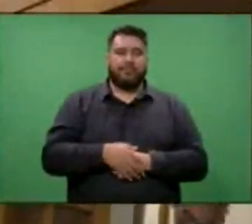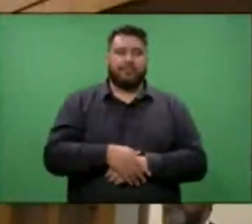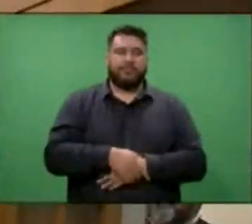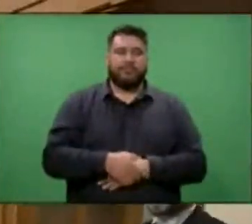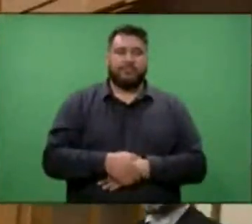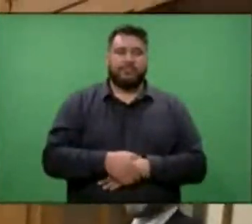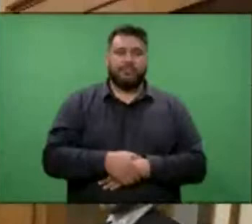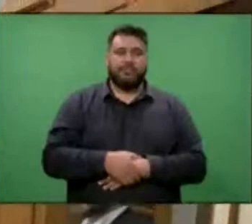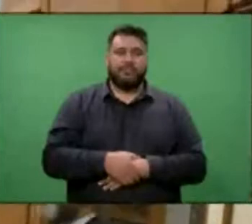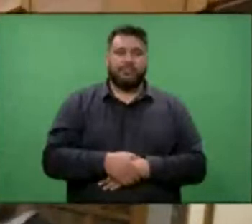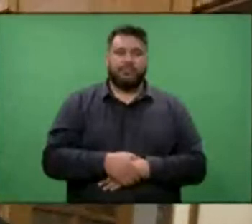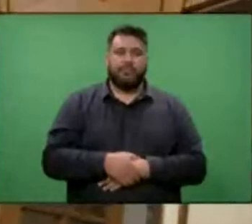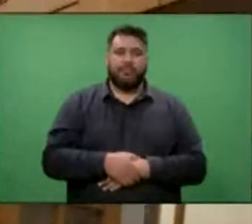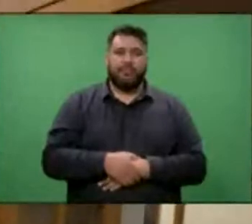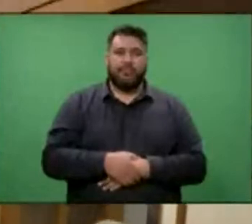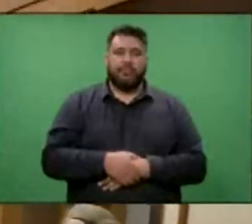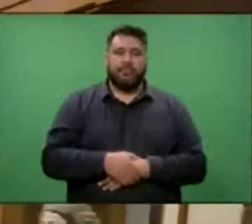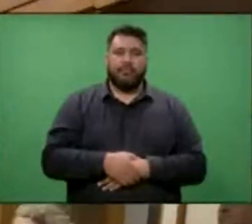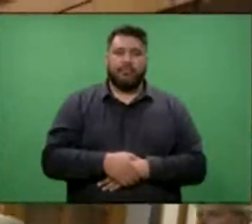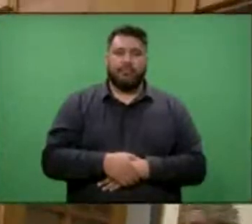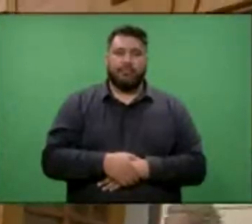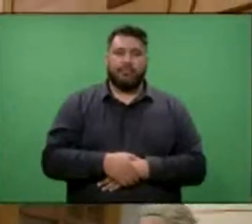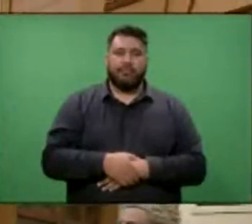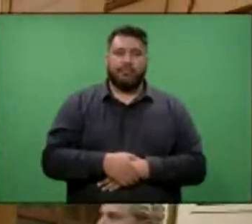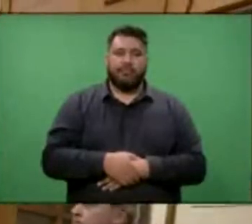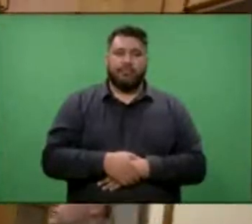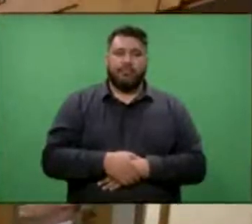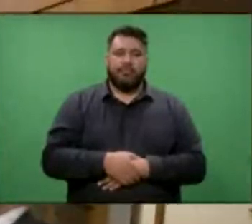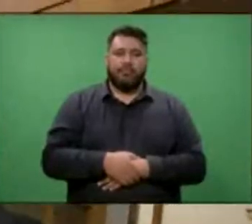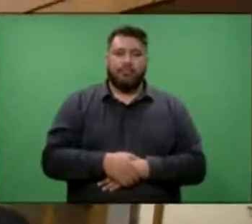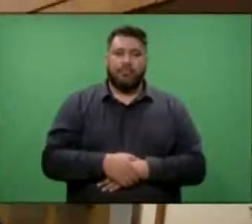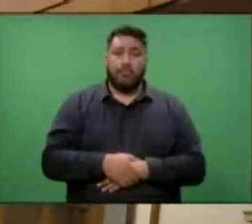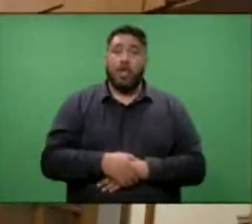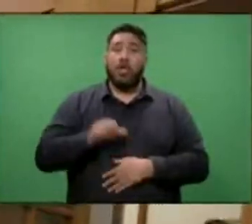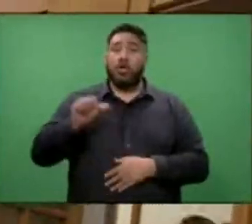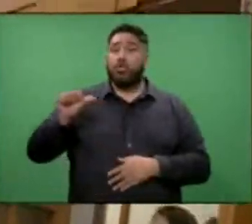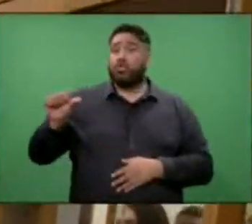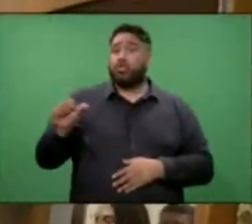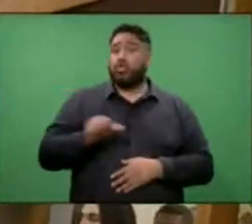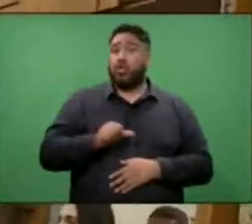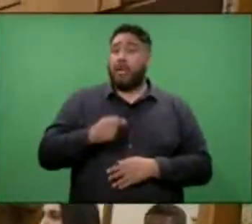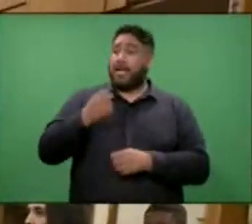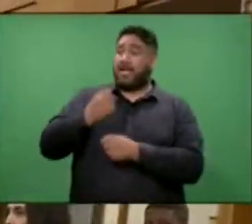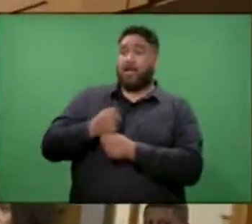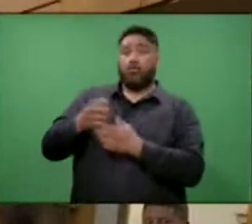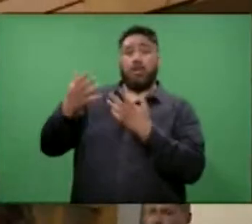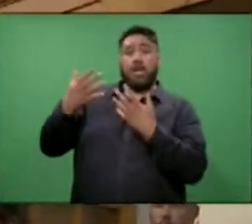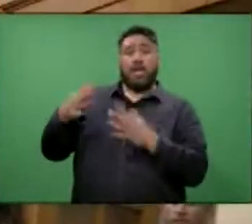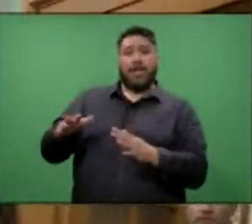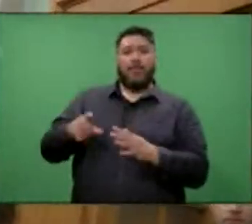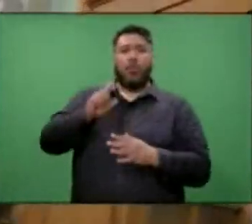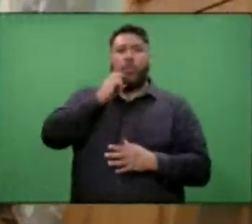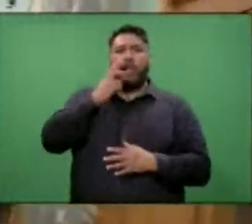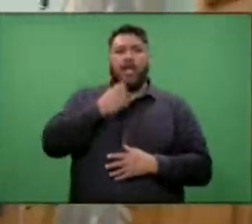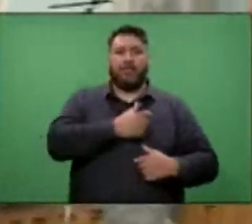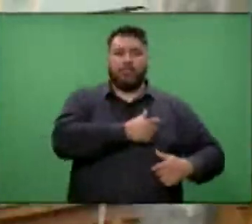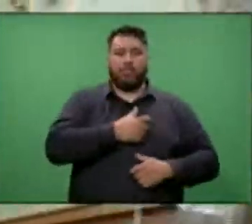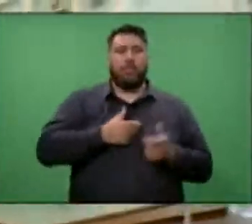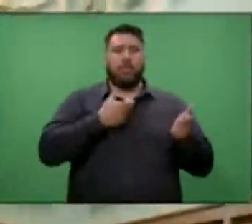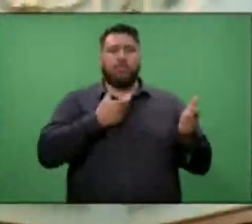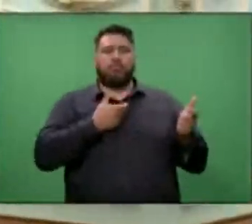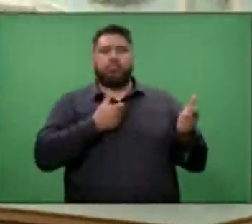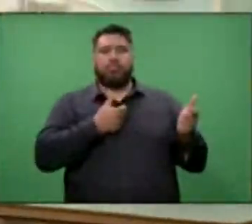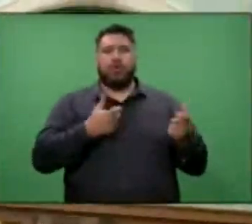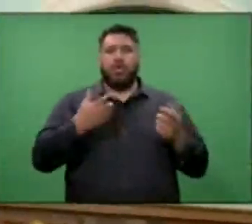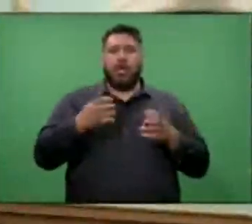The Governor-General would normally be farewelled by a royal salute from the Royal Tri-Service Guards of Honour, with a band